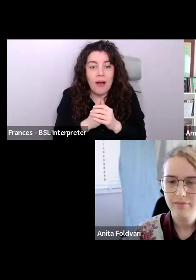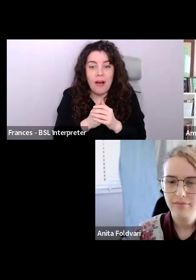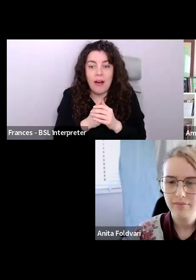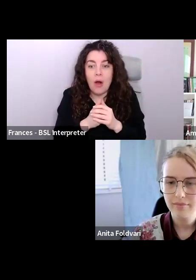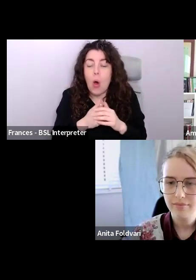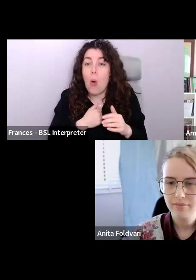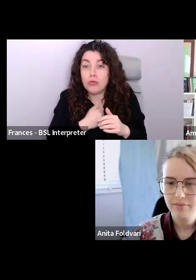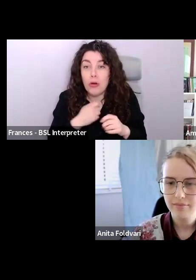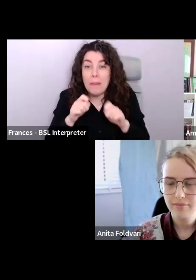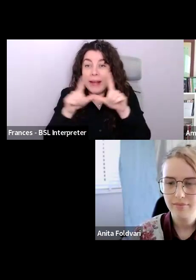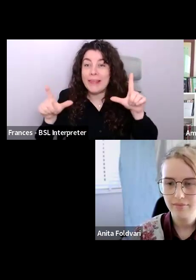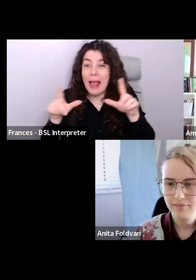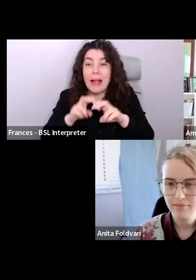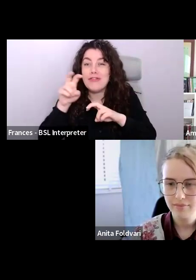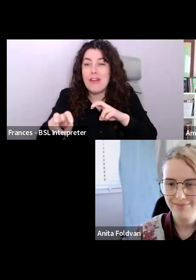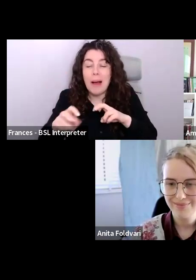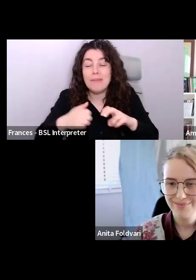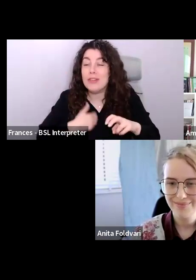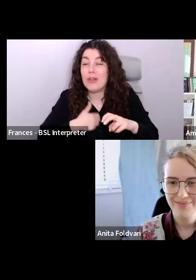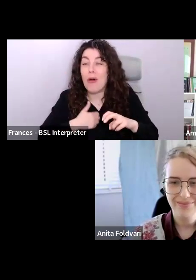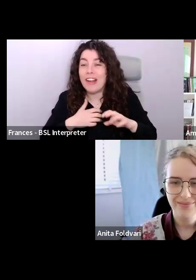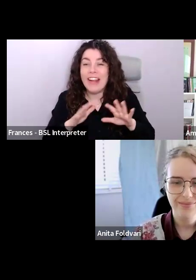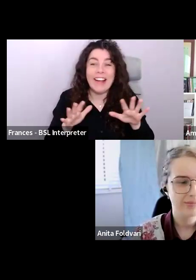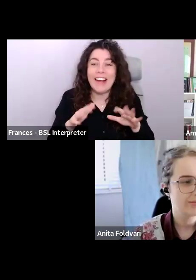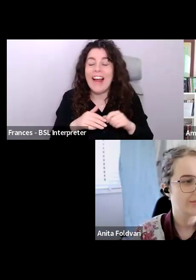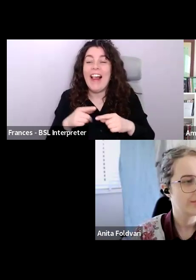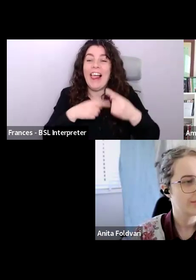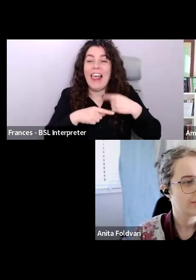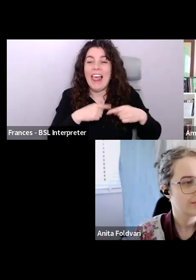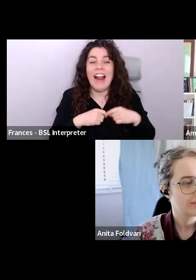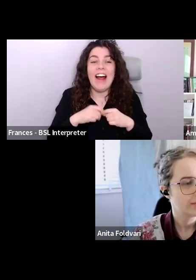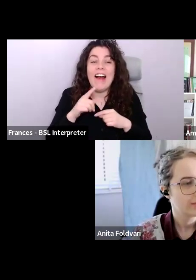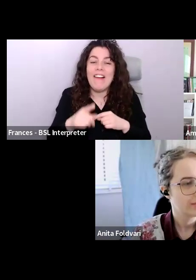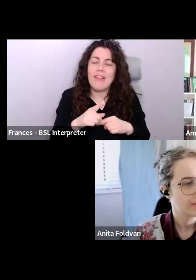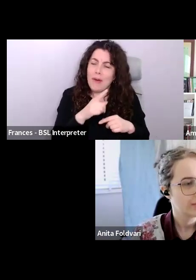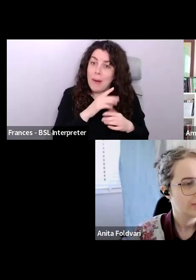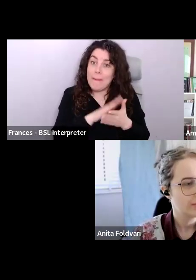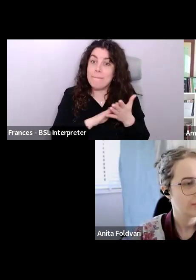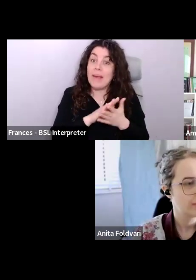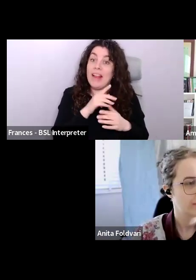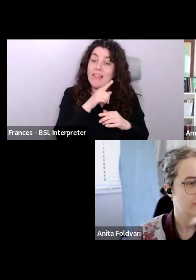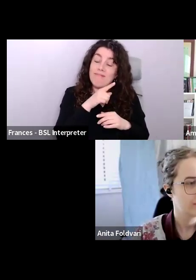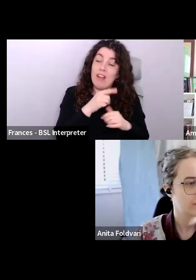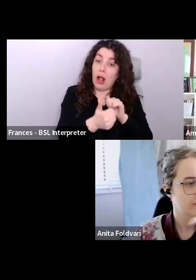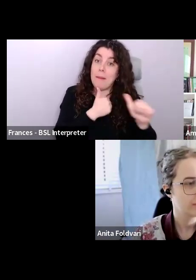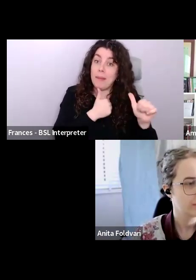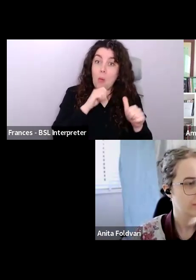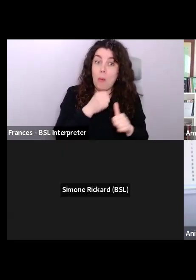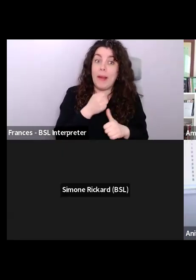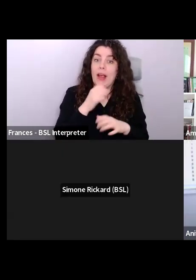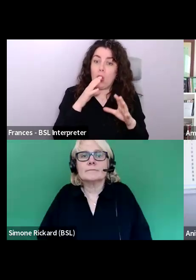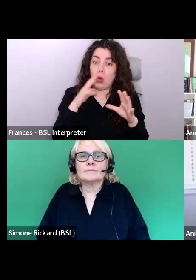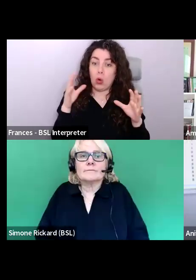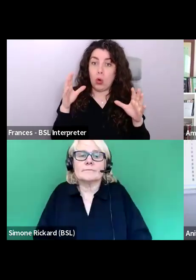I got ahead of myself, sorry. So they've committed to look at their recruitment, to look at the way